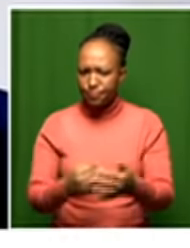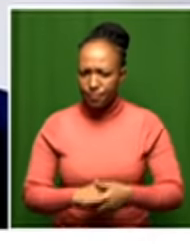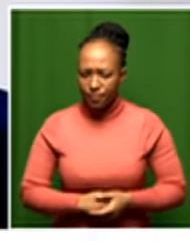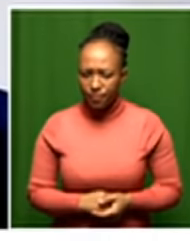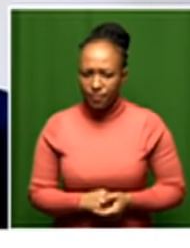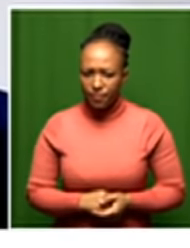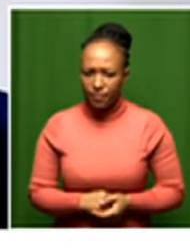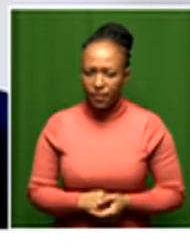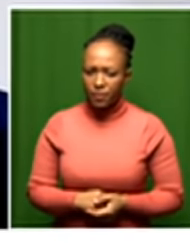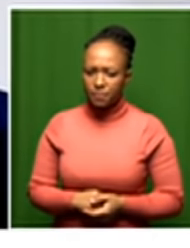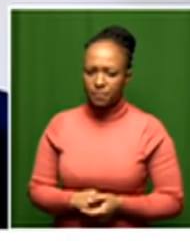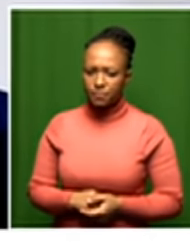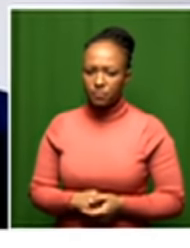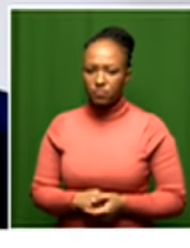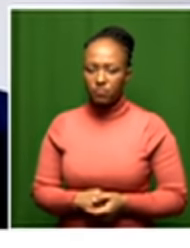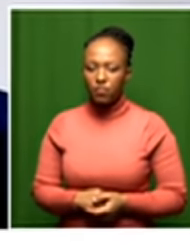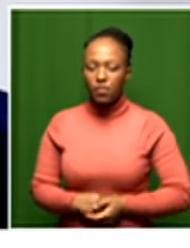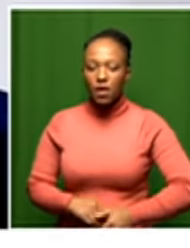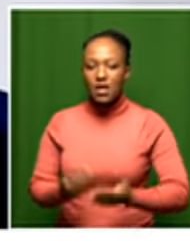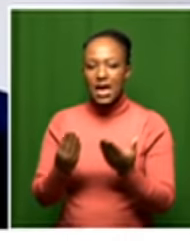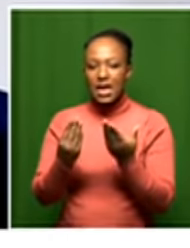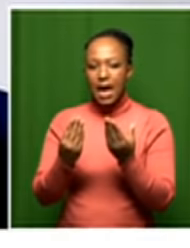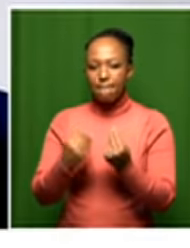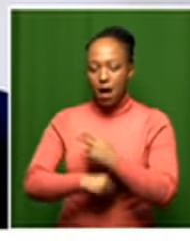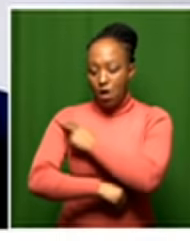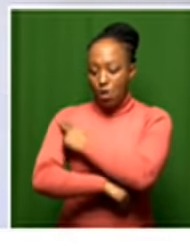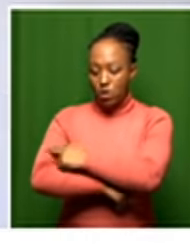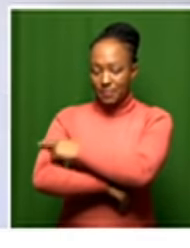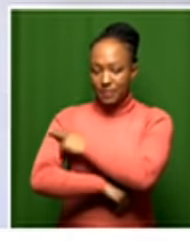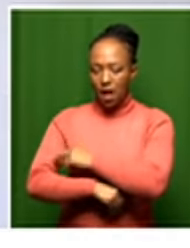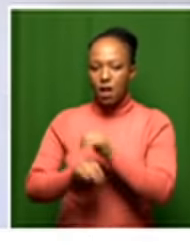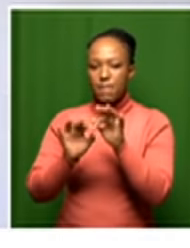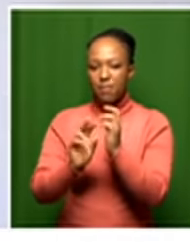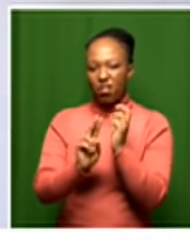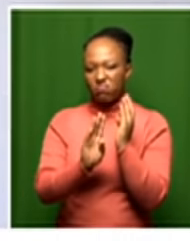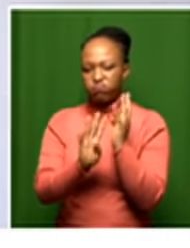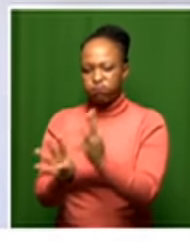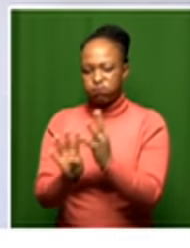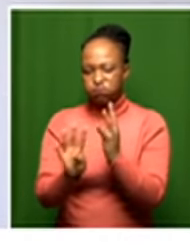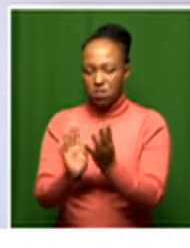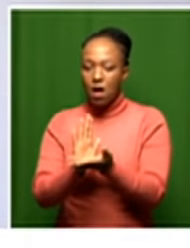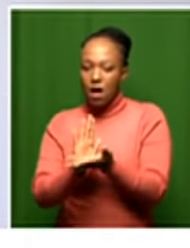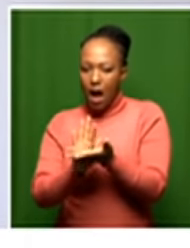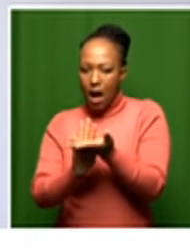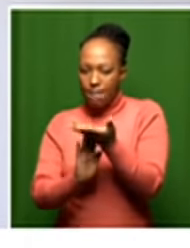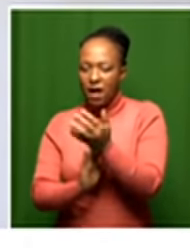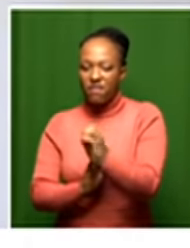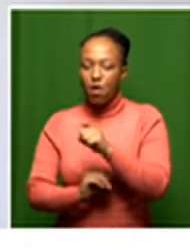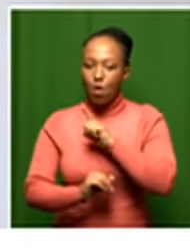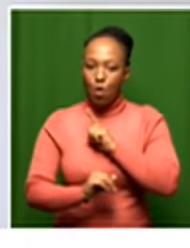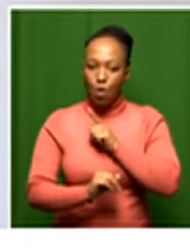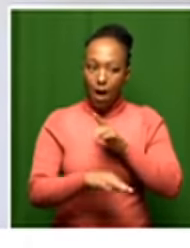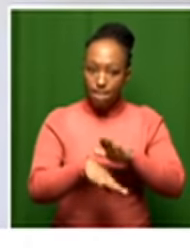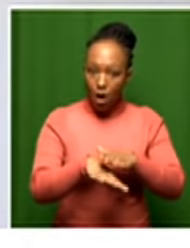Yeah, so not unexpectedly, the number of new admissions across the country is increasing, following the trend that we see in